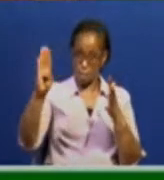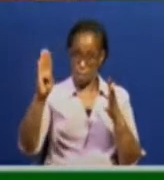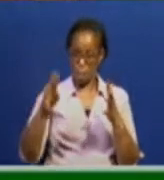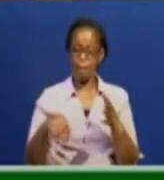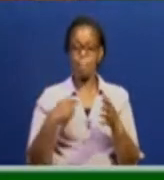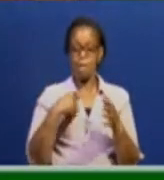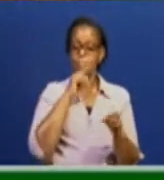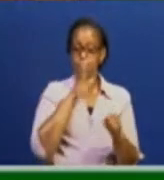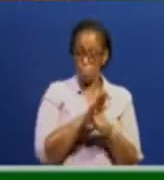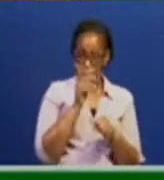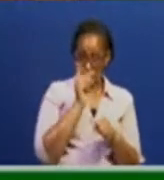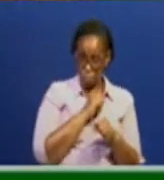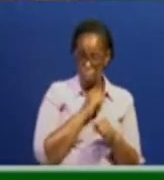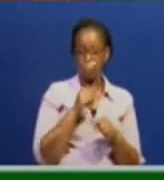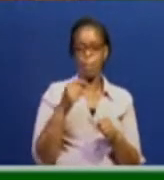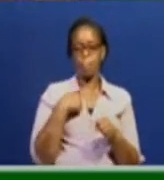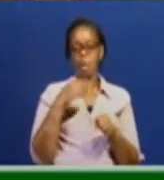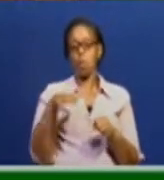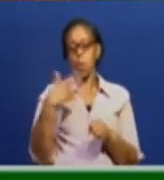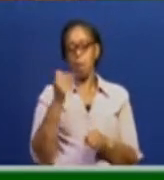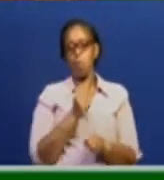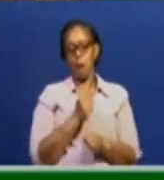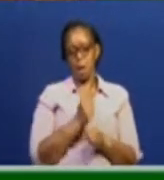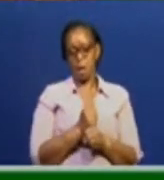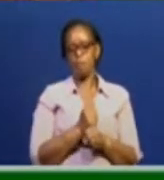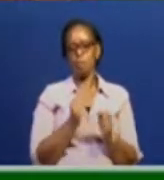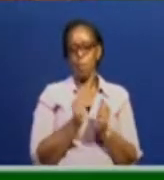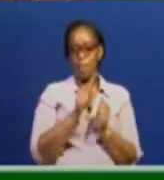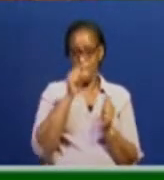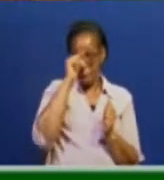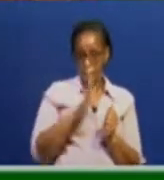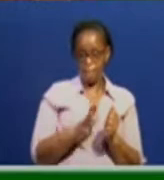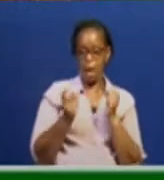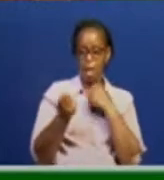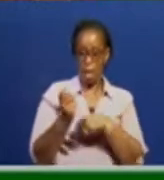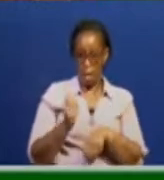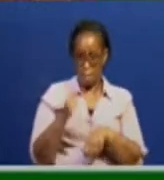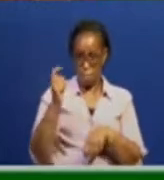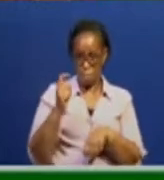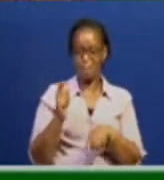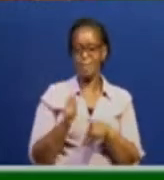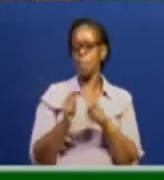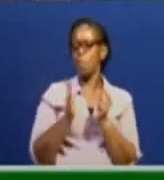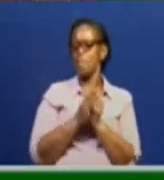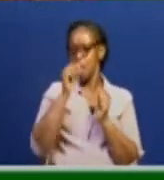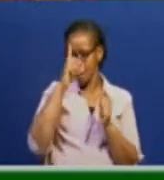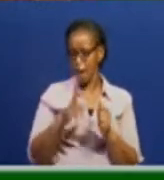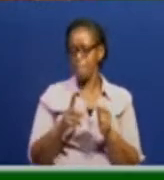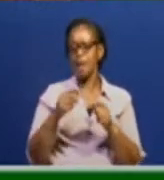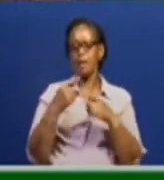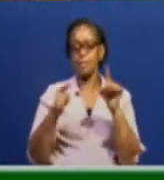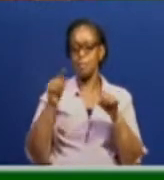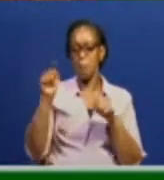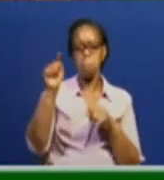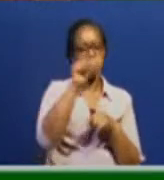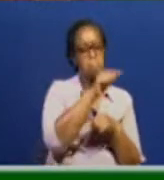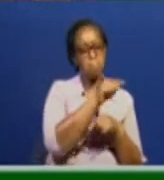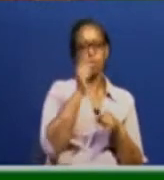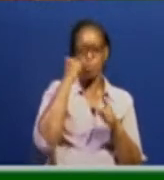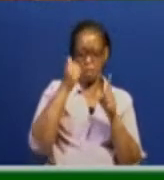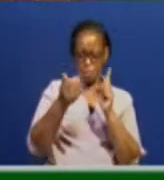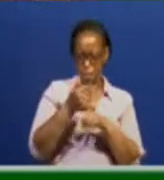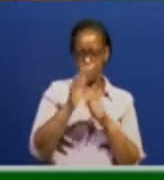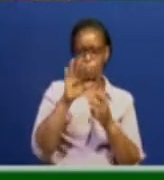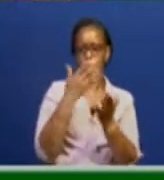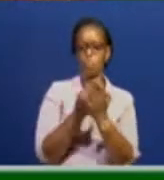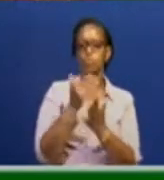him that I will work with the governor of Embu and with all governors to actualize his proposal for